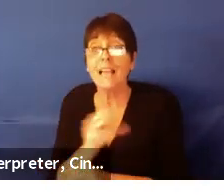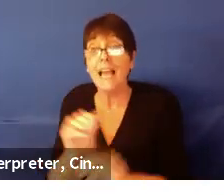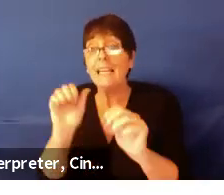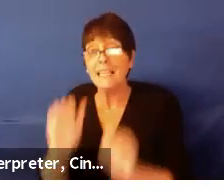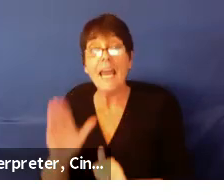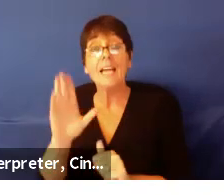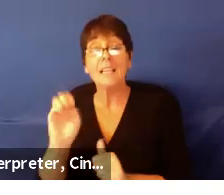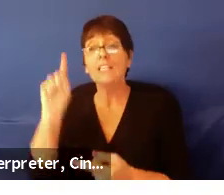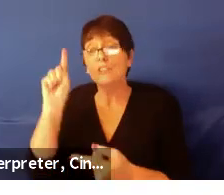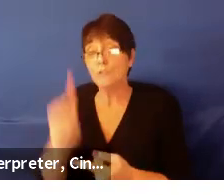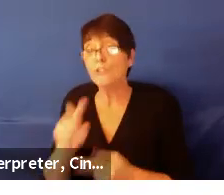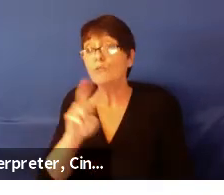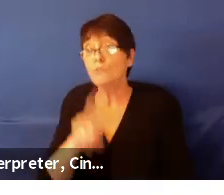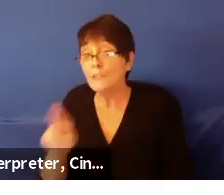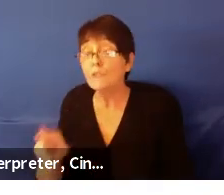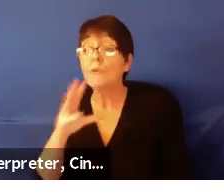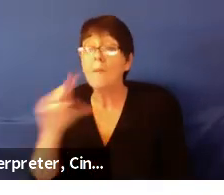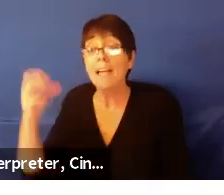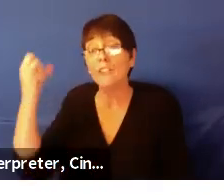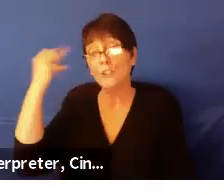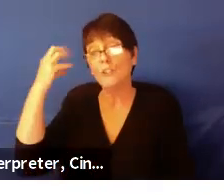decrease restroom and shower capacity.